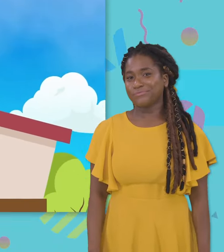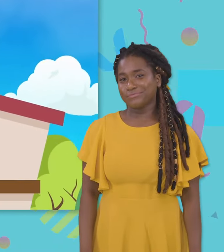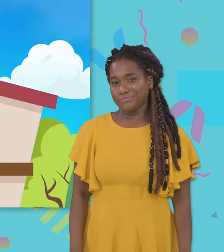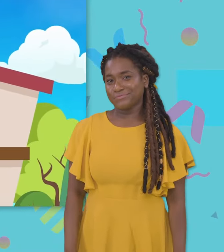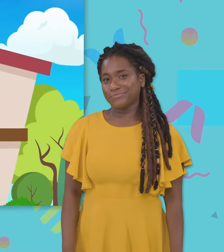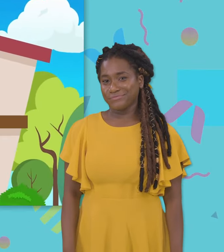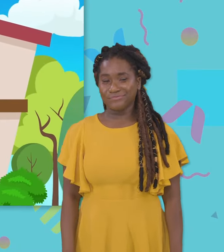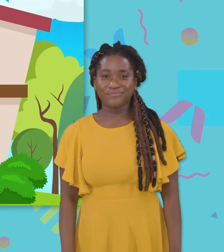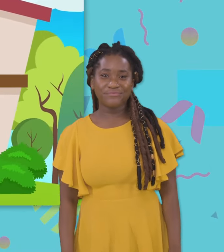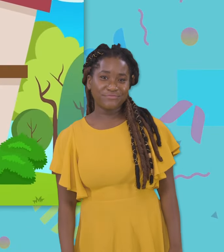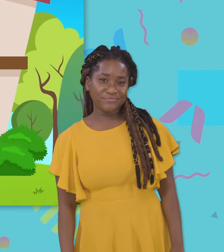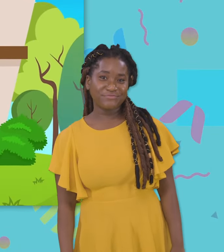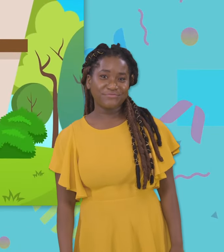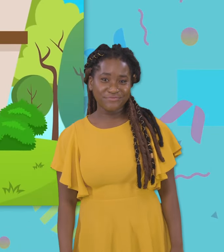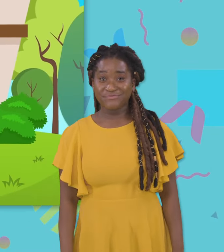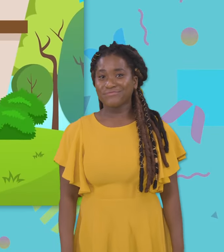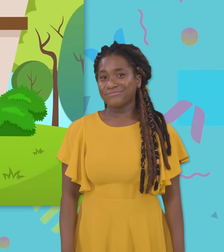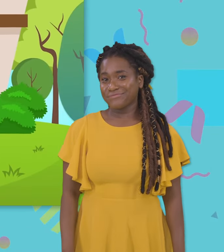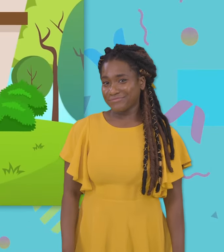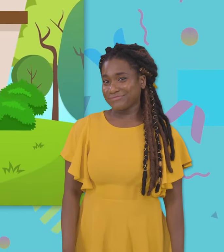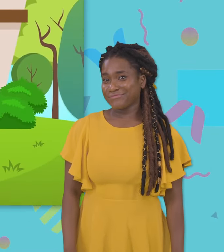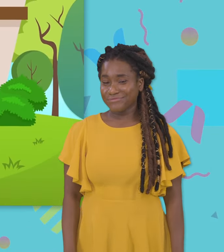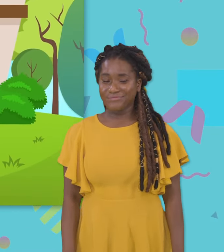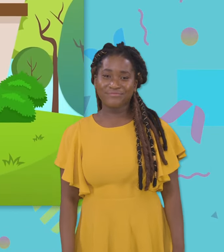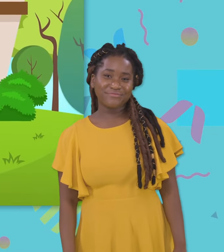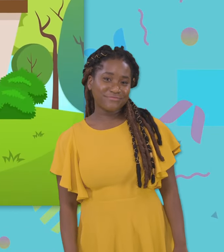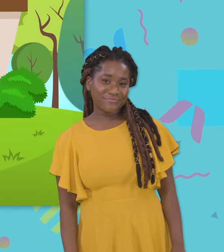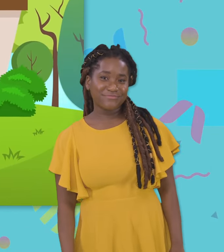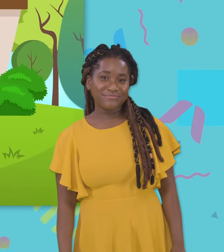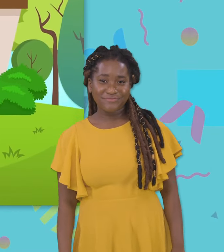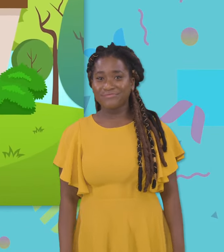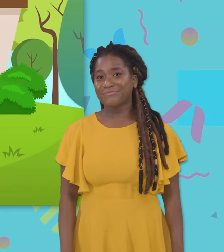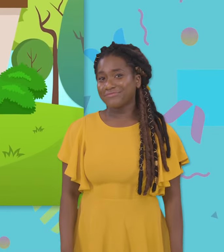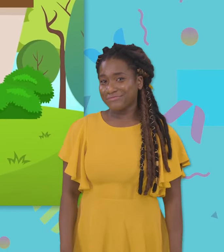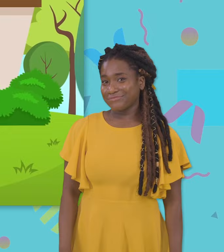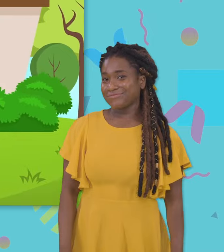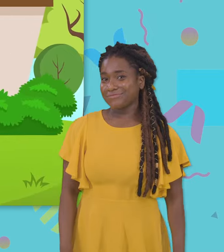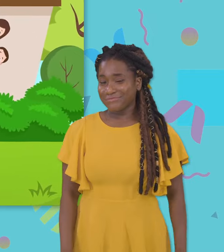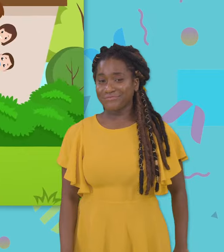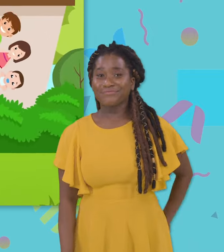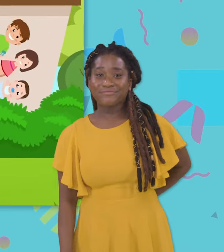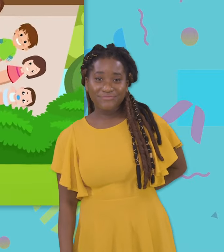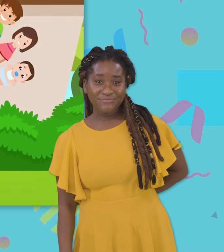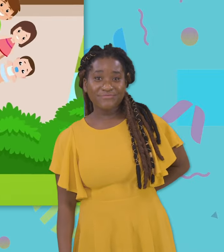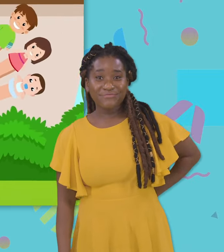Thank you.